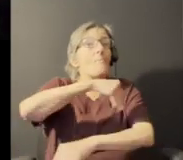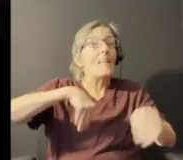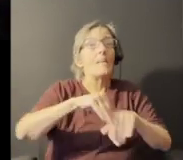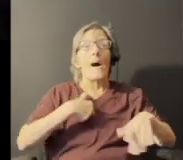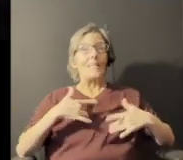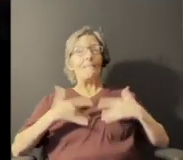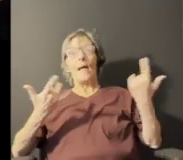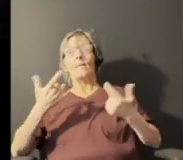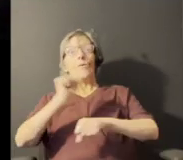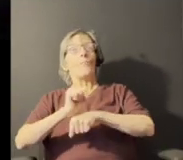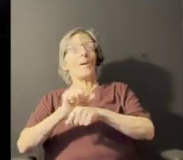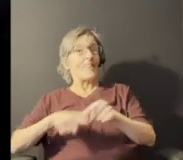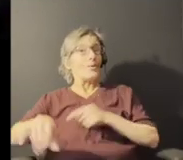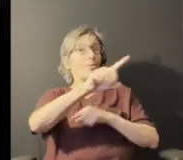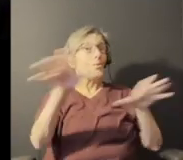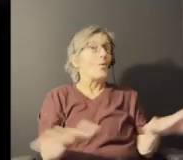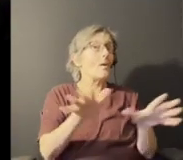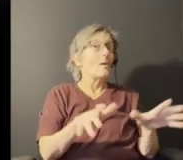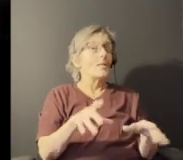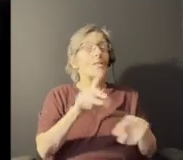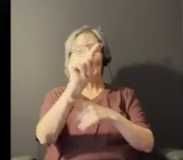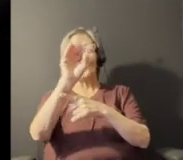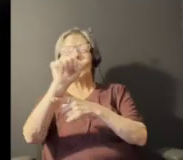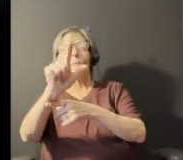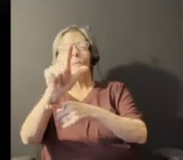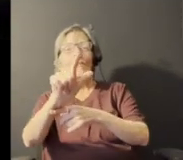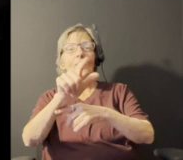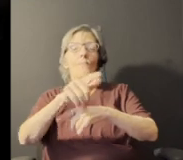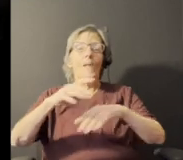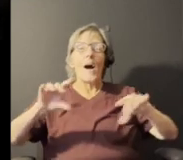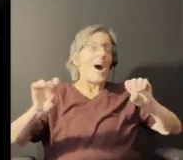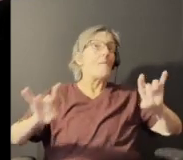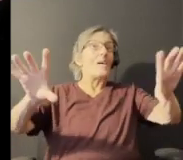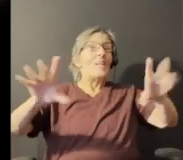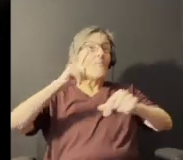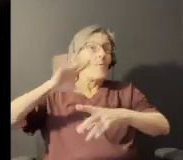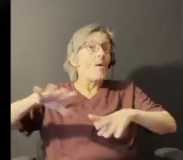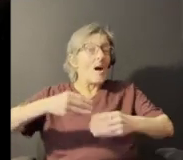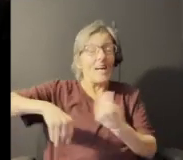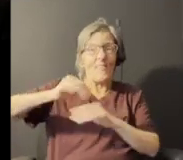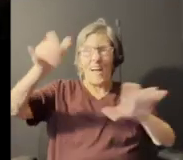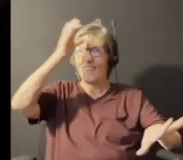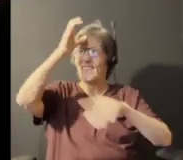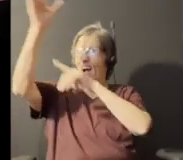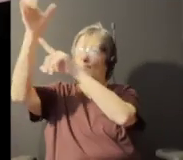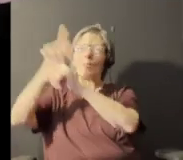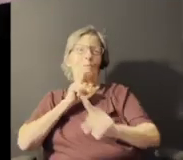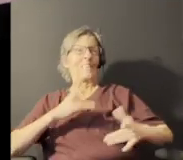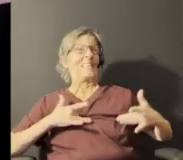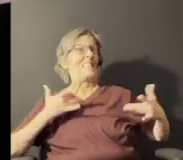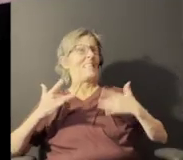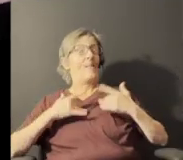I was excited about the work you're doing, just whole Opulent Mobility concept. And I mean, that was